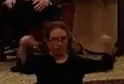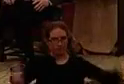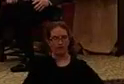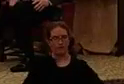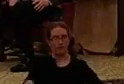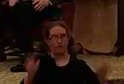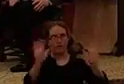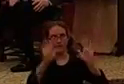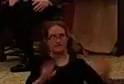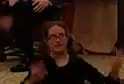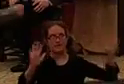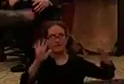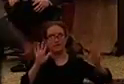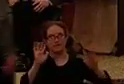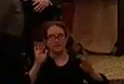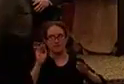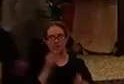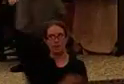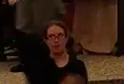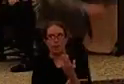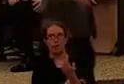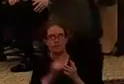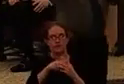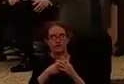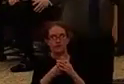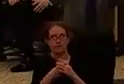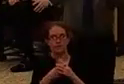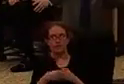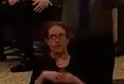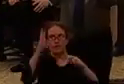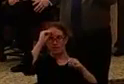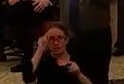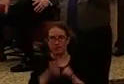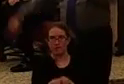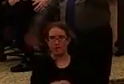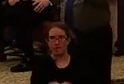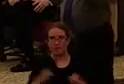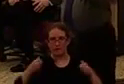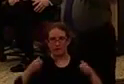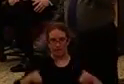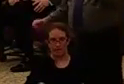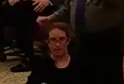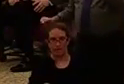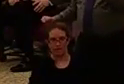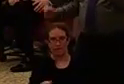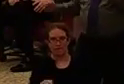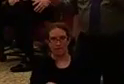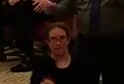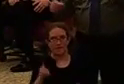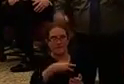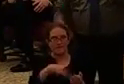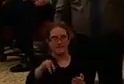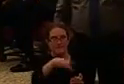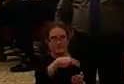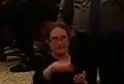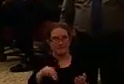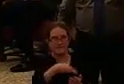Sunday morning, fixing to start service, and here come Brother Luce down the aisle, and he was literally